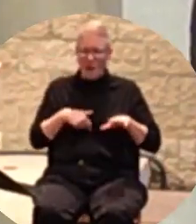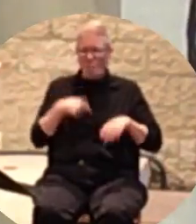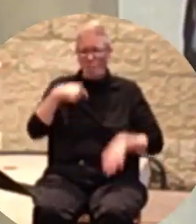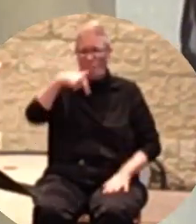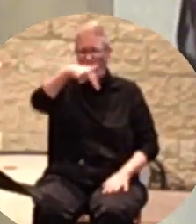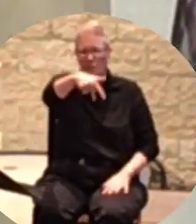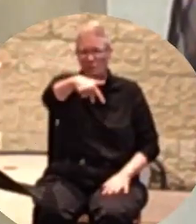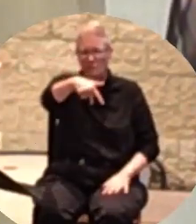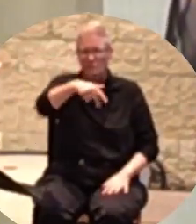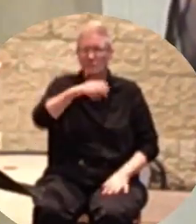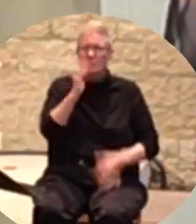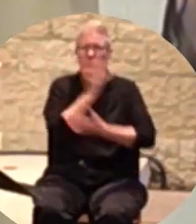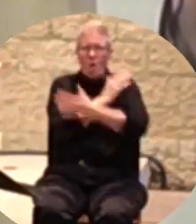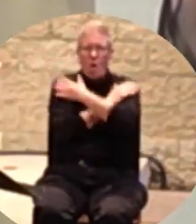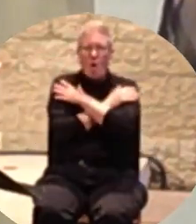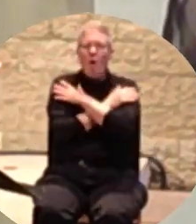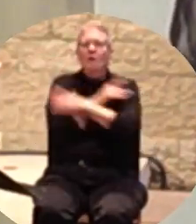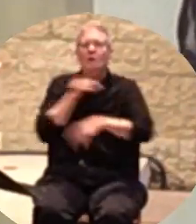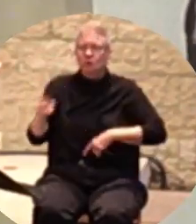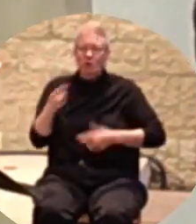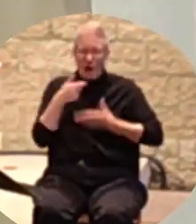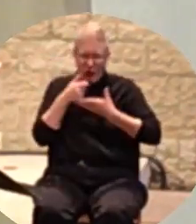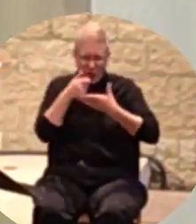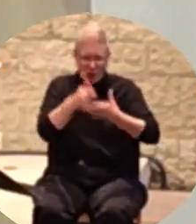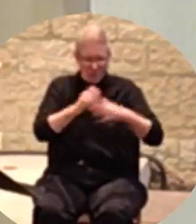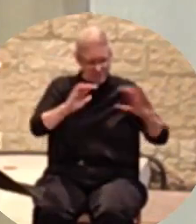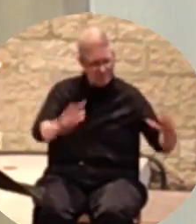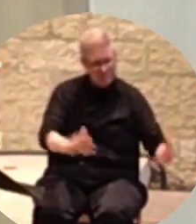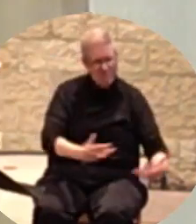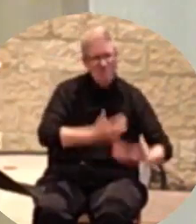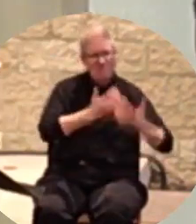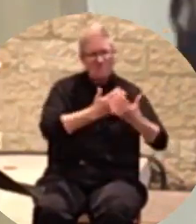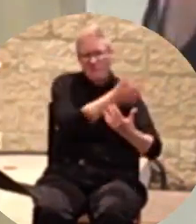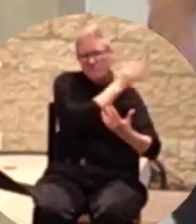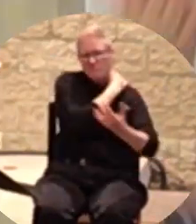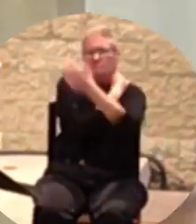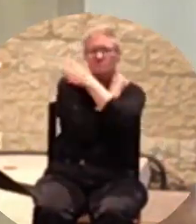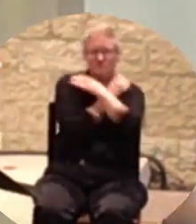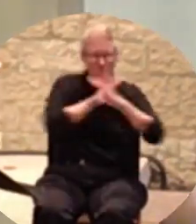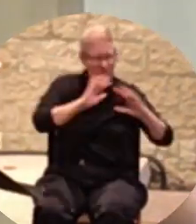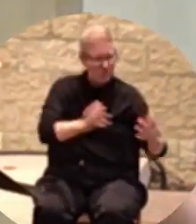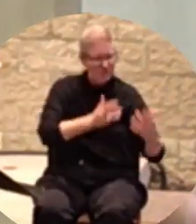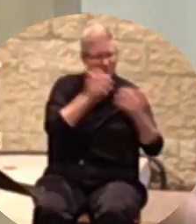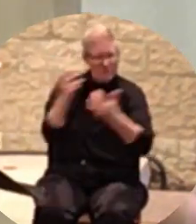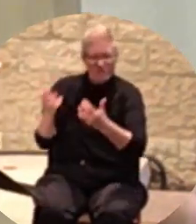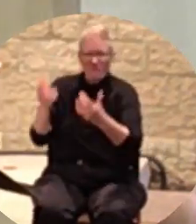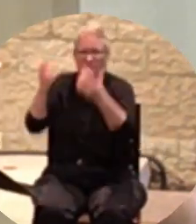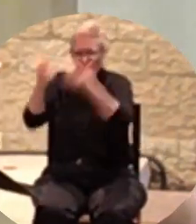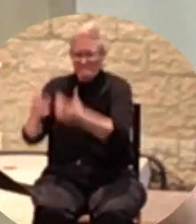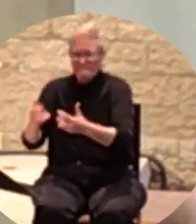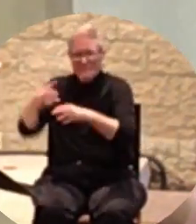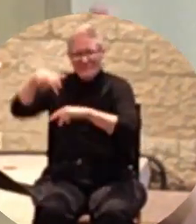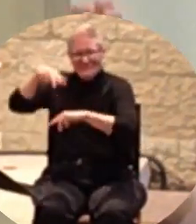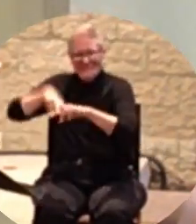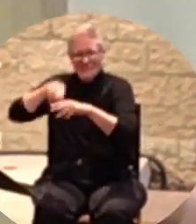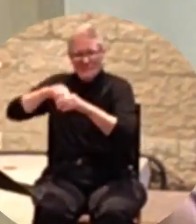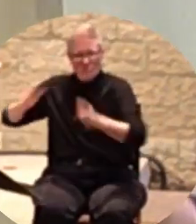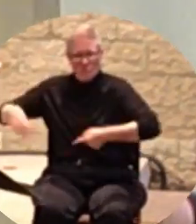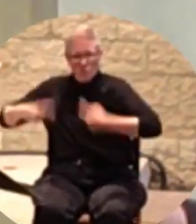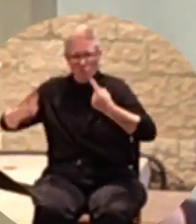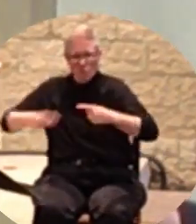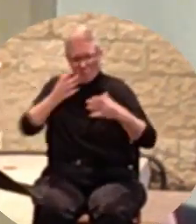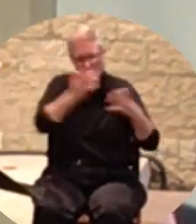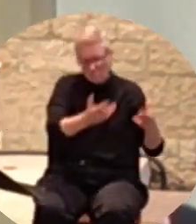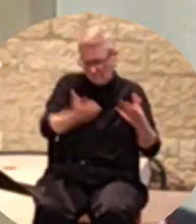his arms around her neck. And she pulls him up and gets him in the chair. And the next